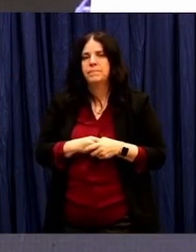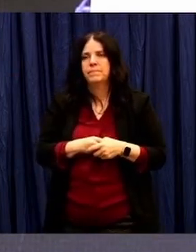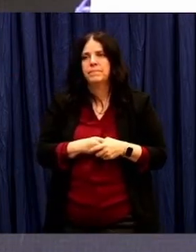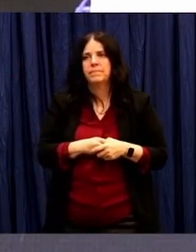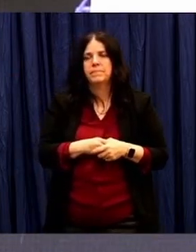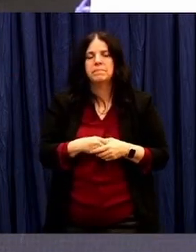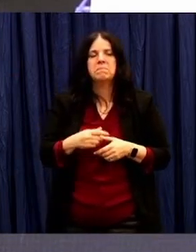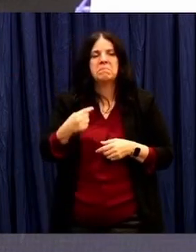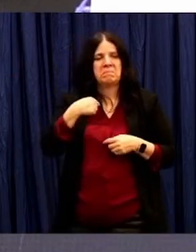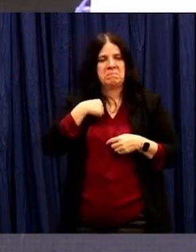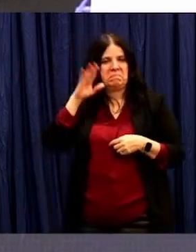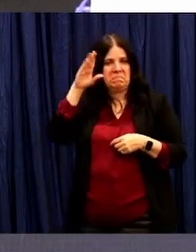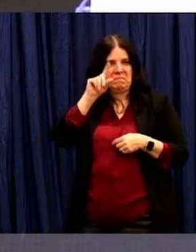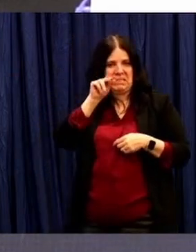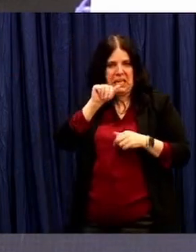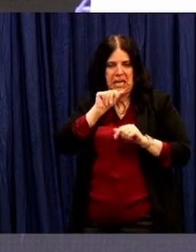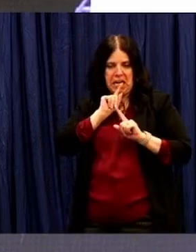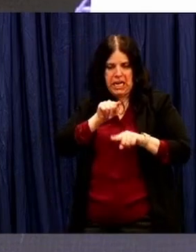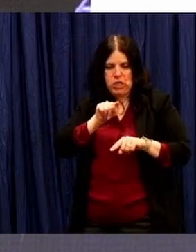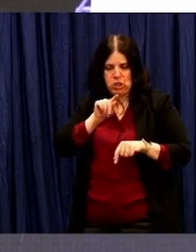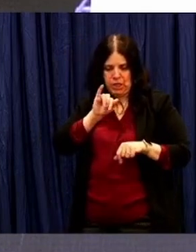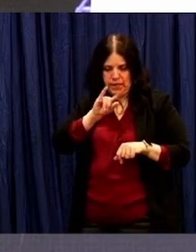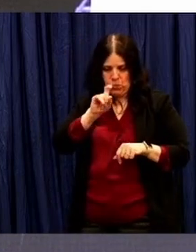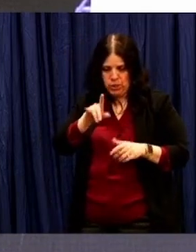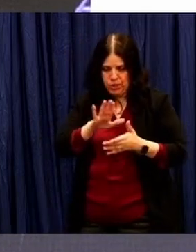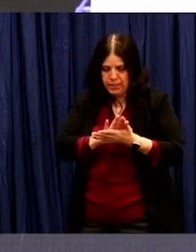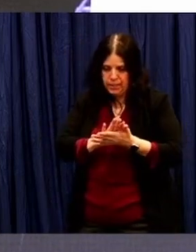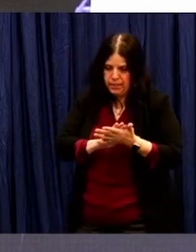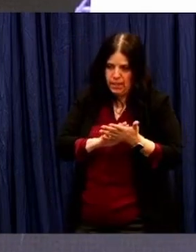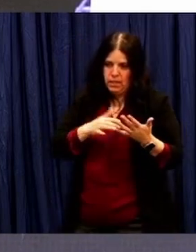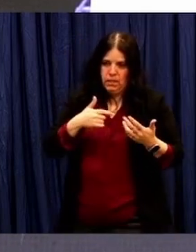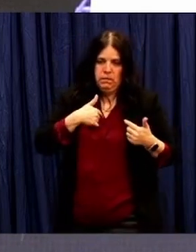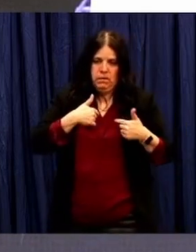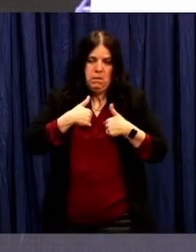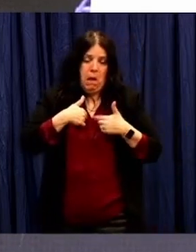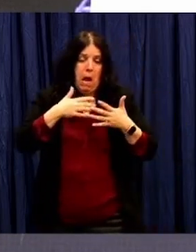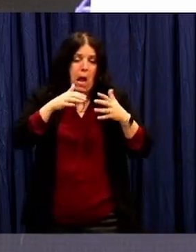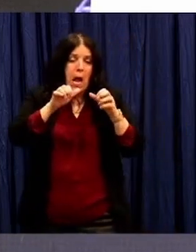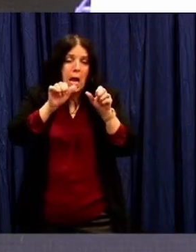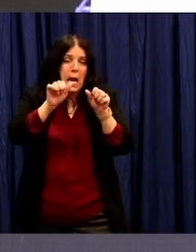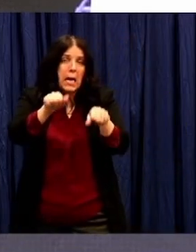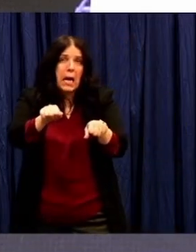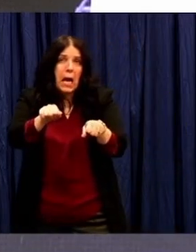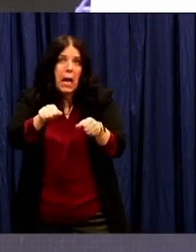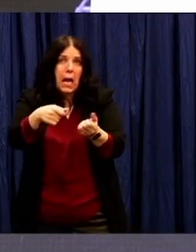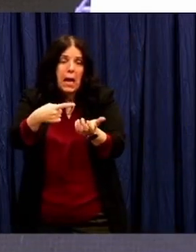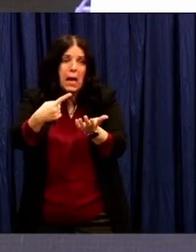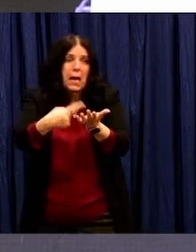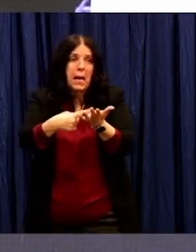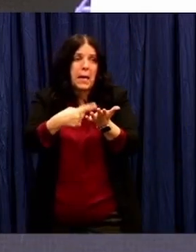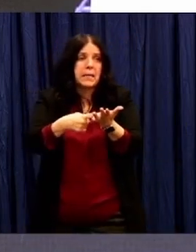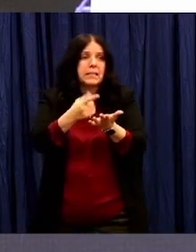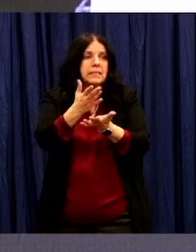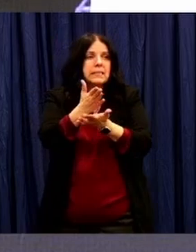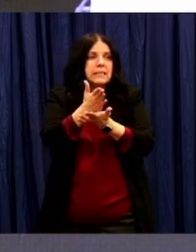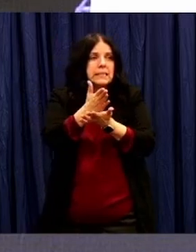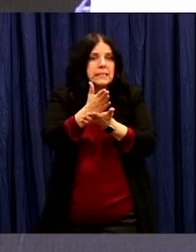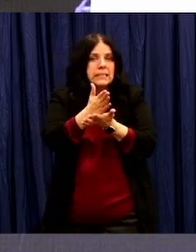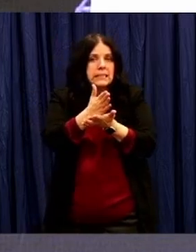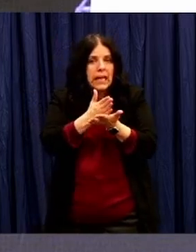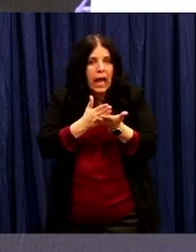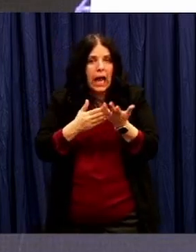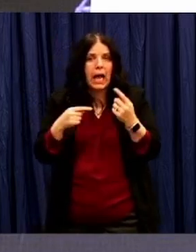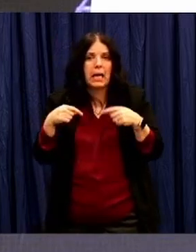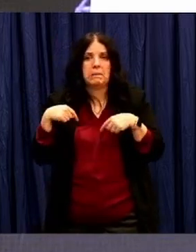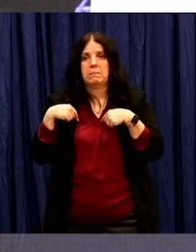This is Dana. So I can speak a little bit to some of the difficulties we've had